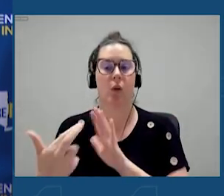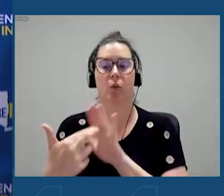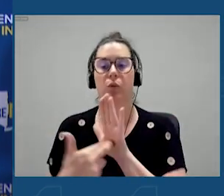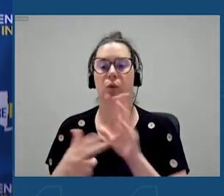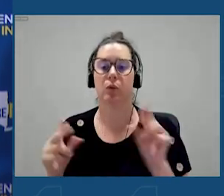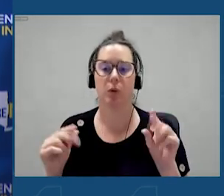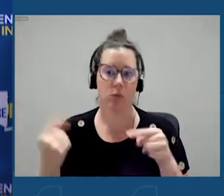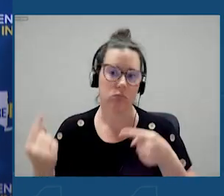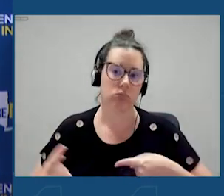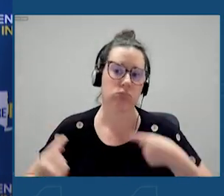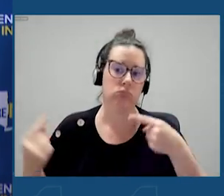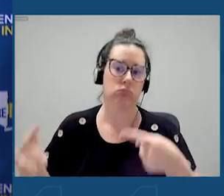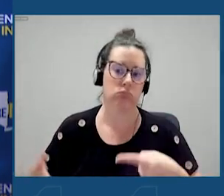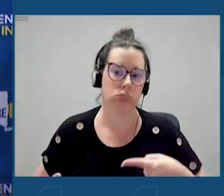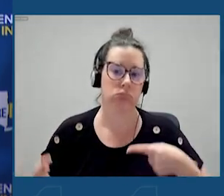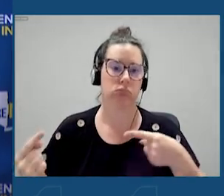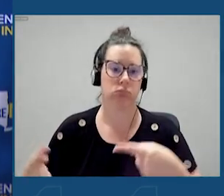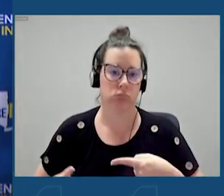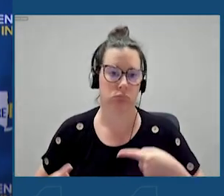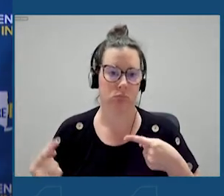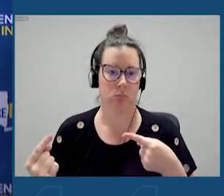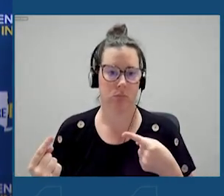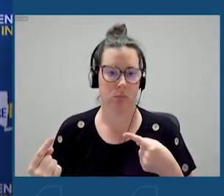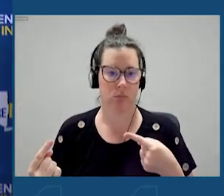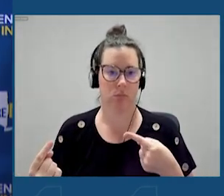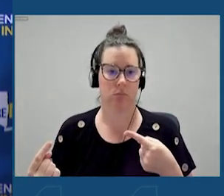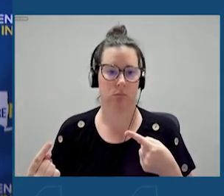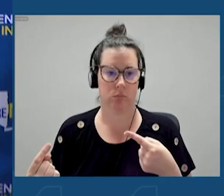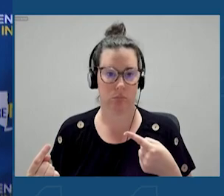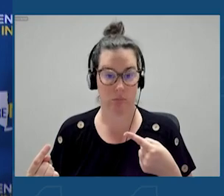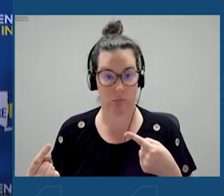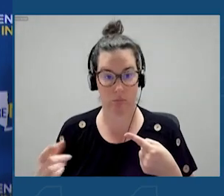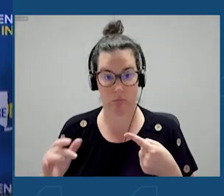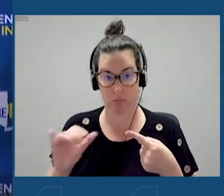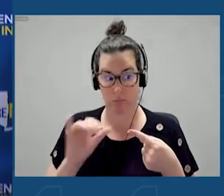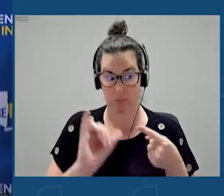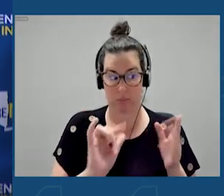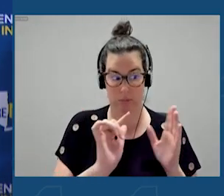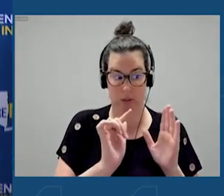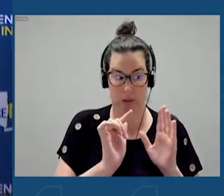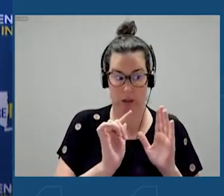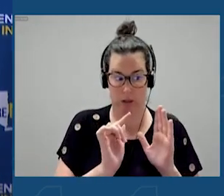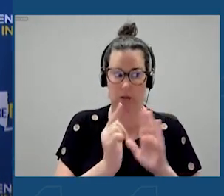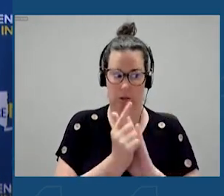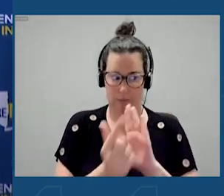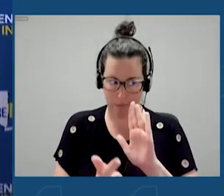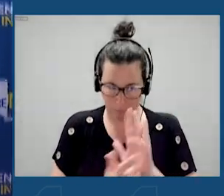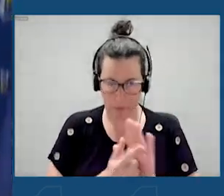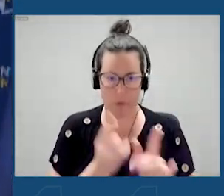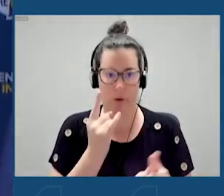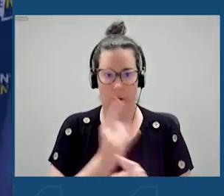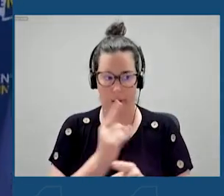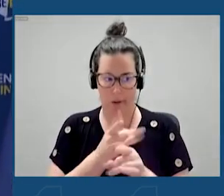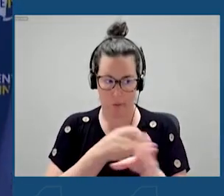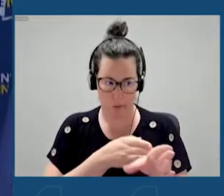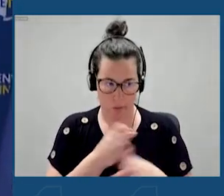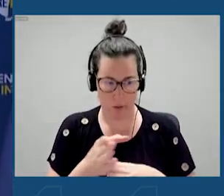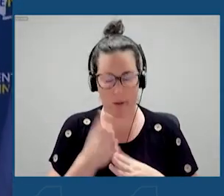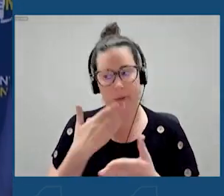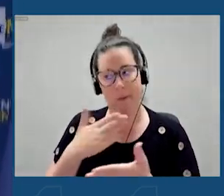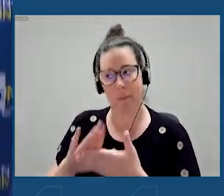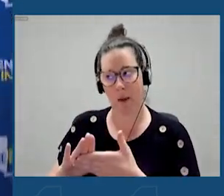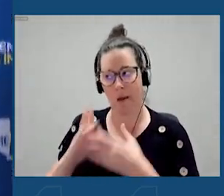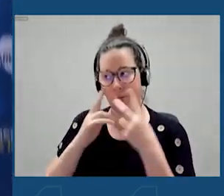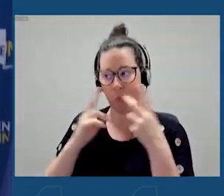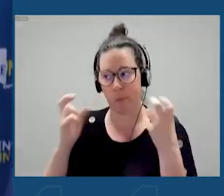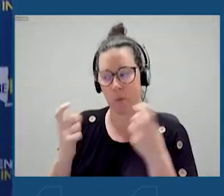struggle there to take back a legal alcohol market and get the bad guys out. And that's what we're